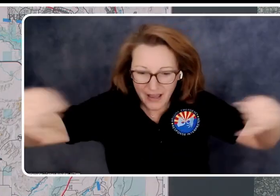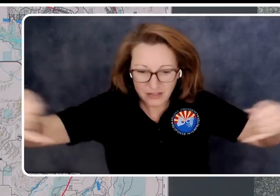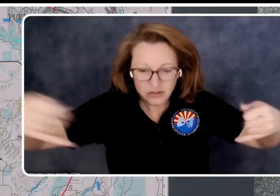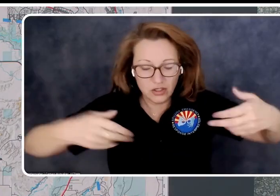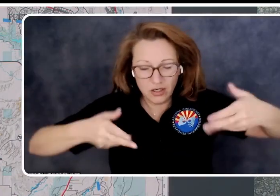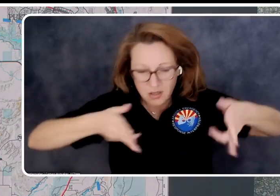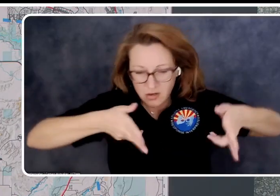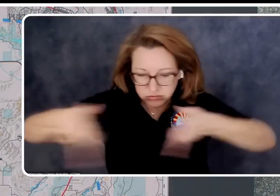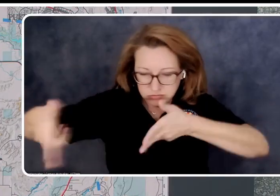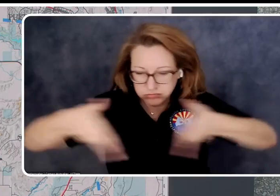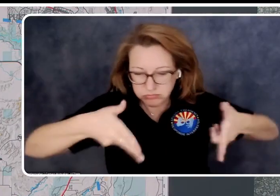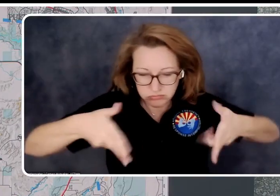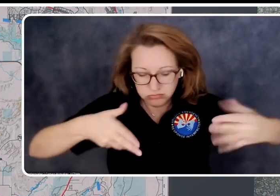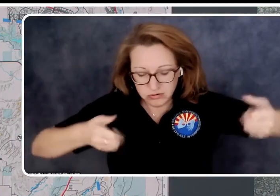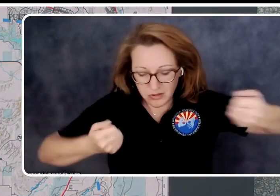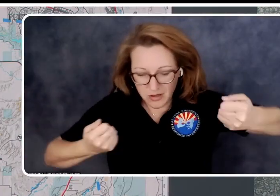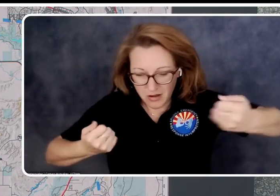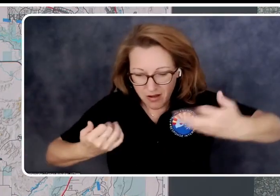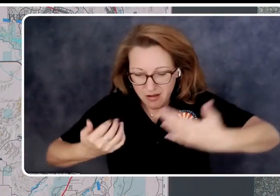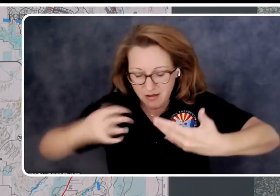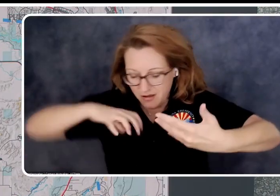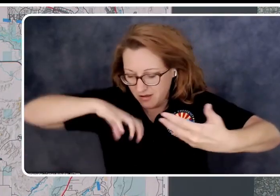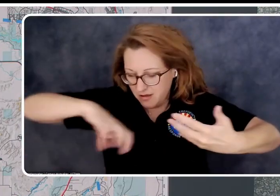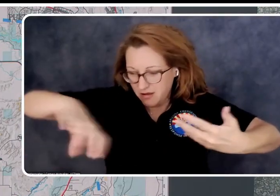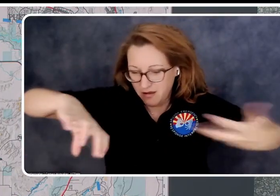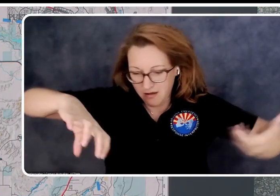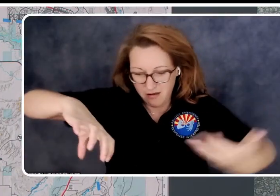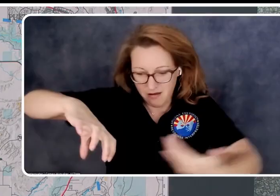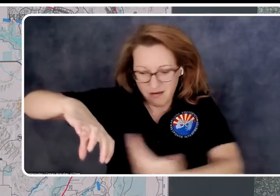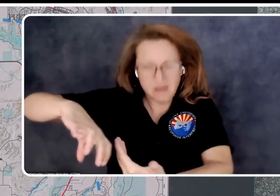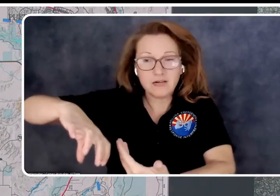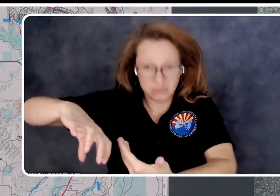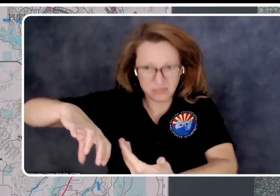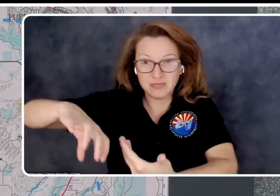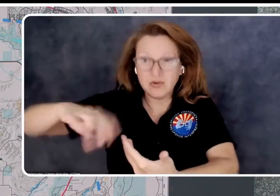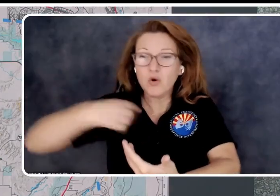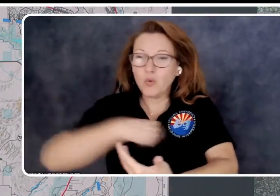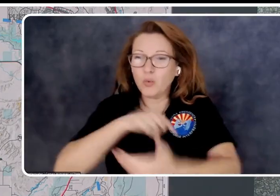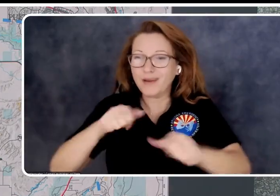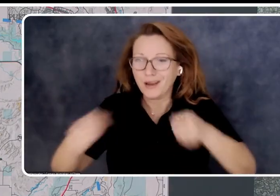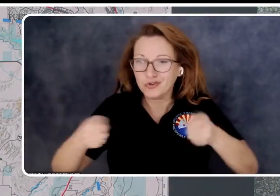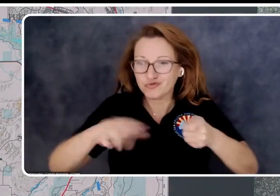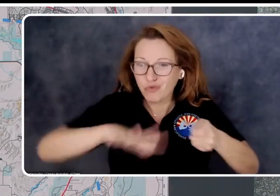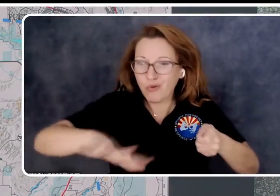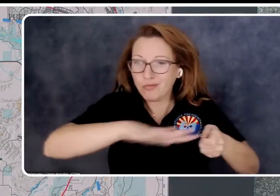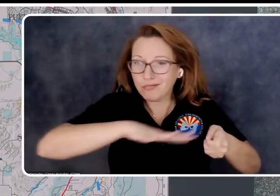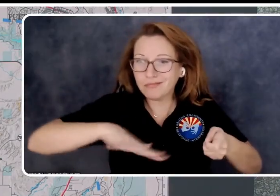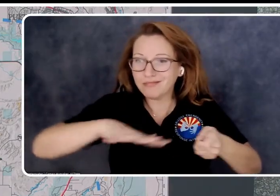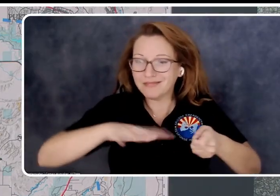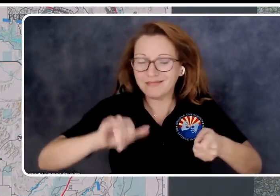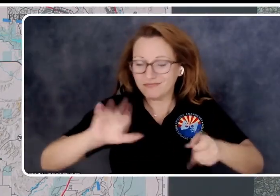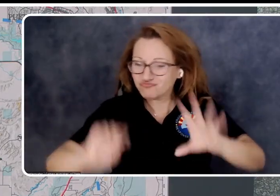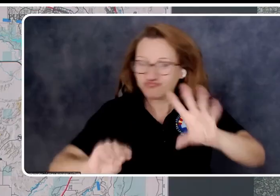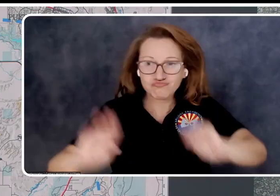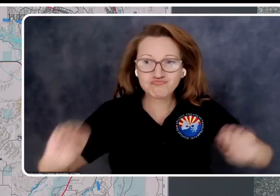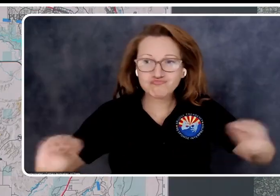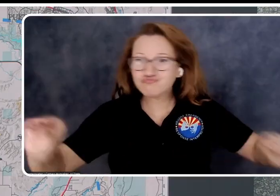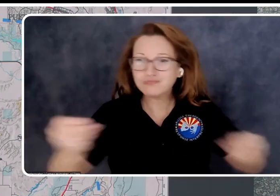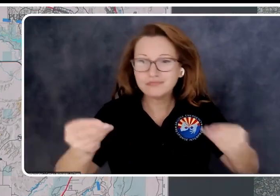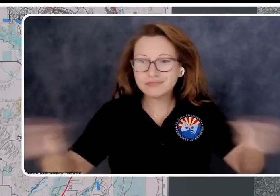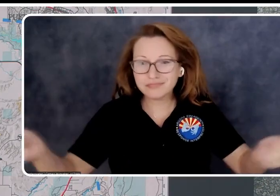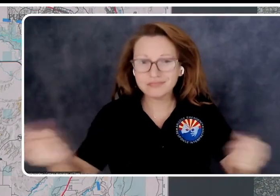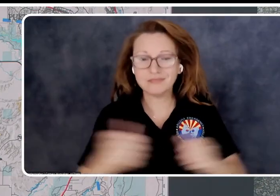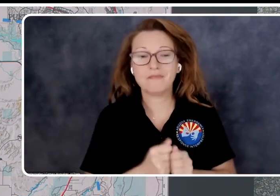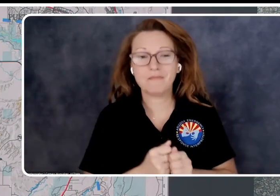the fire that we can then extinguish, mop up, and secure right next to our values at risk. So they've brought that fire down to that dozer